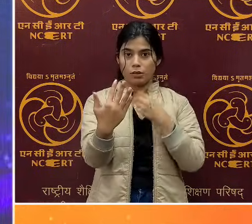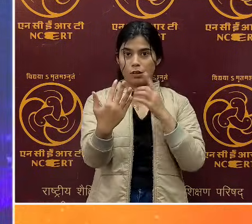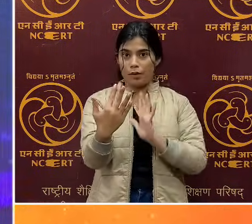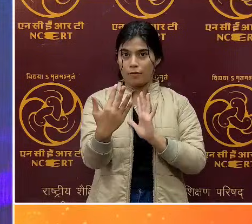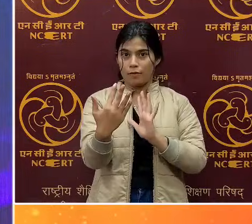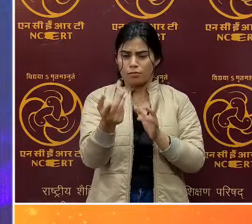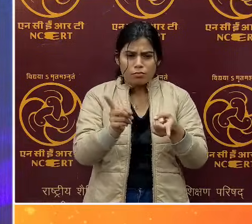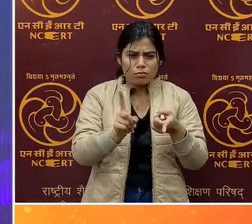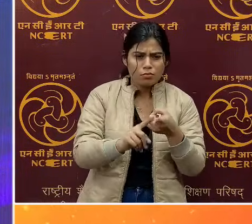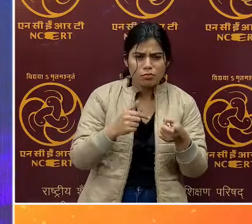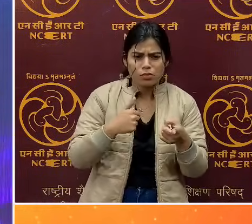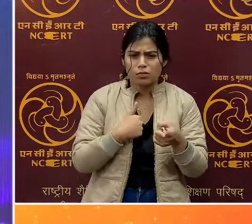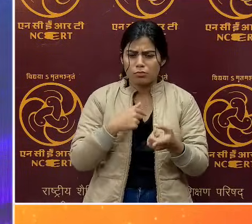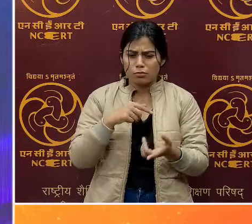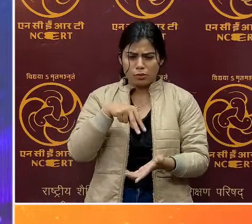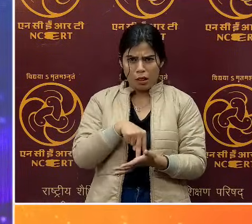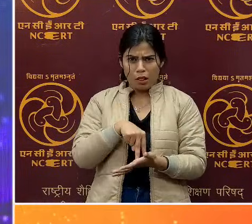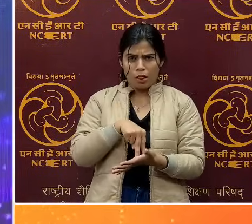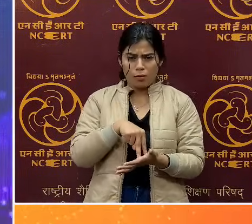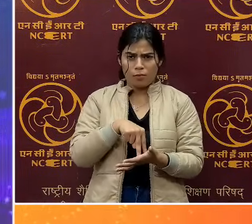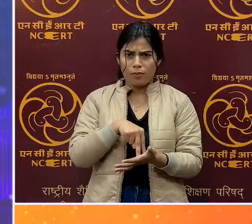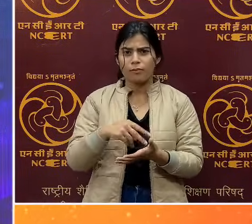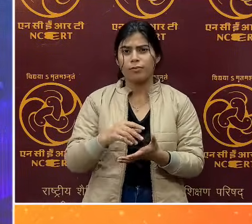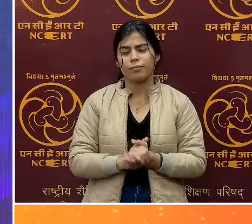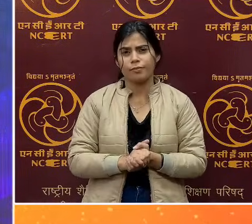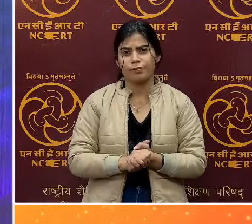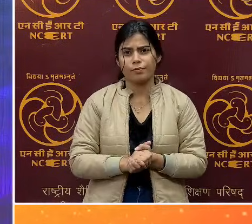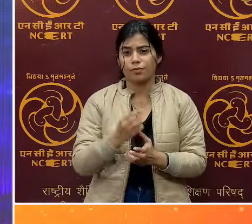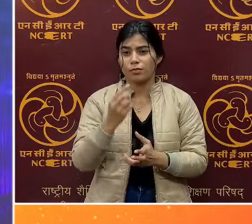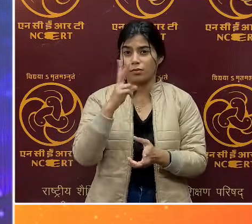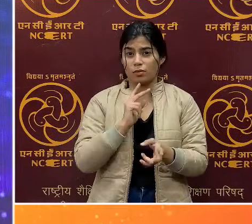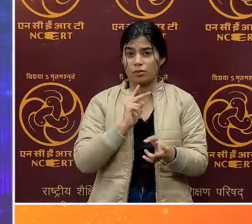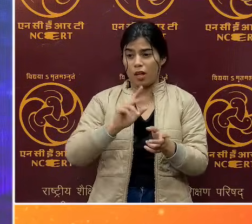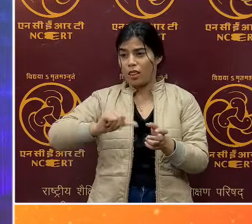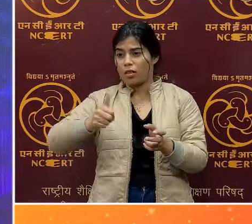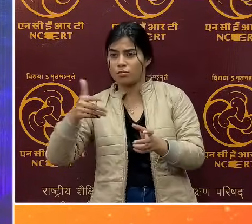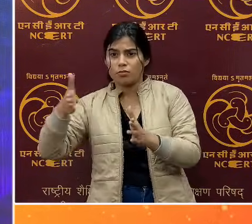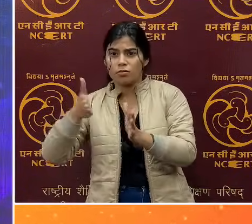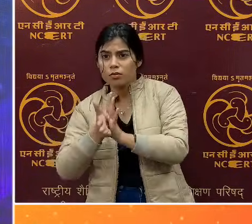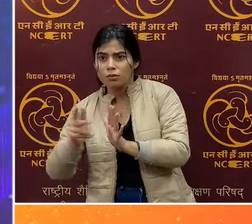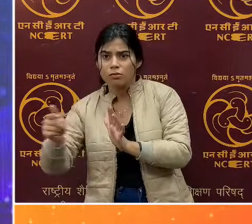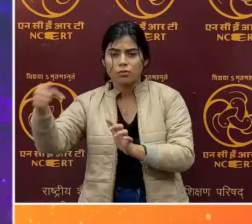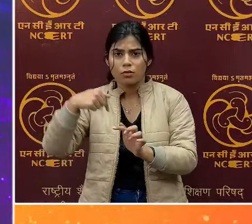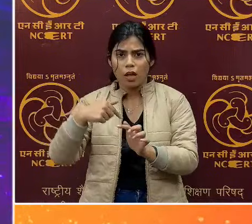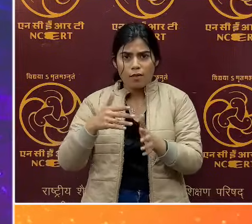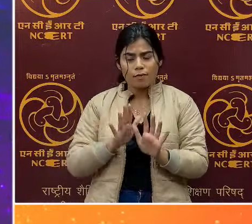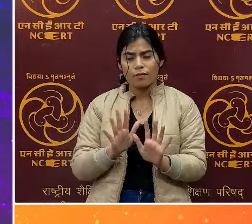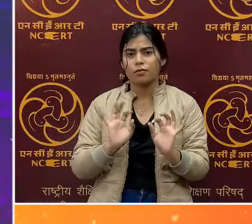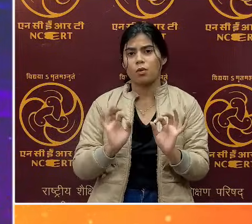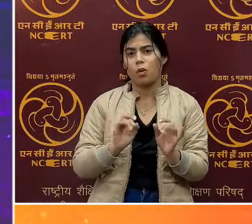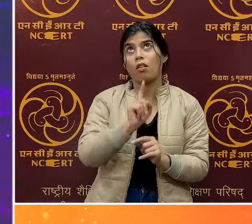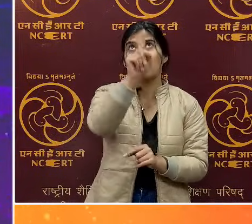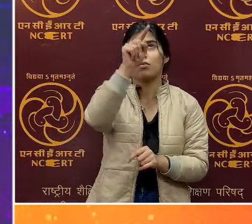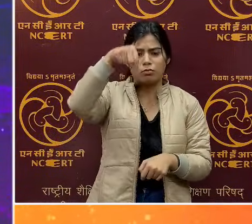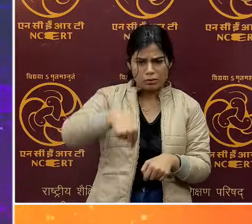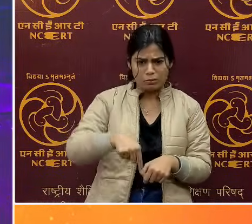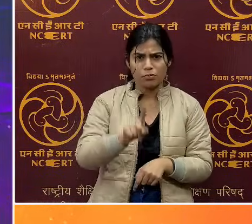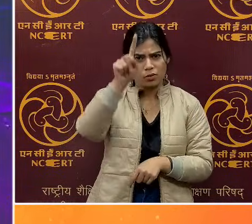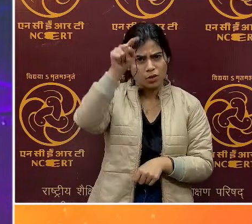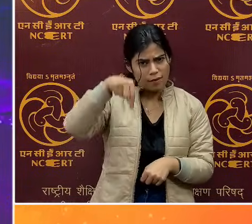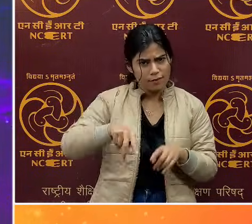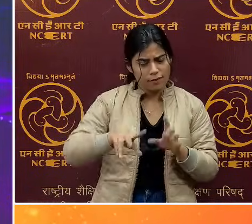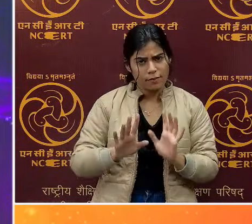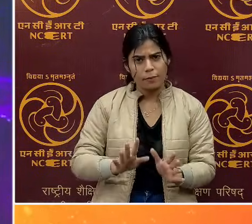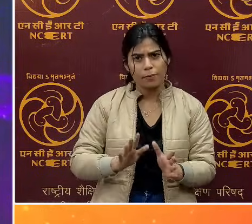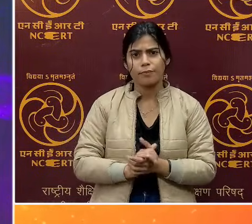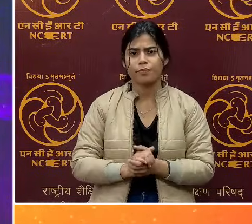never happening that we are standing straight and our image is coming some other way around, upside It never down, or it happens. is coming like this or Yes.